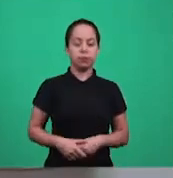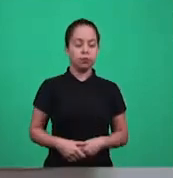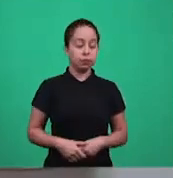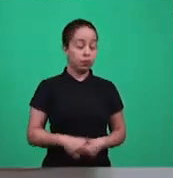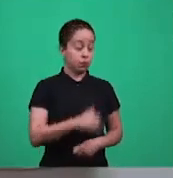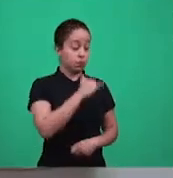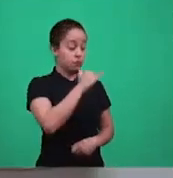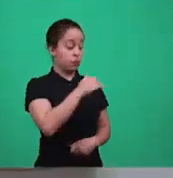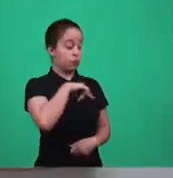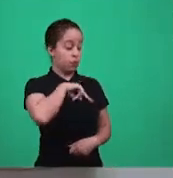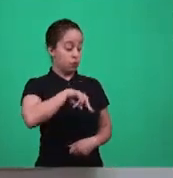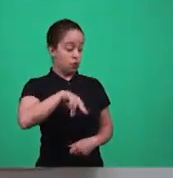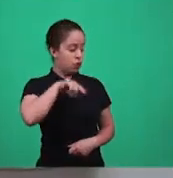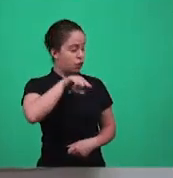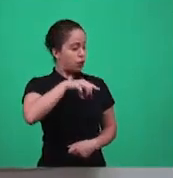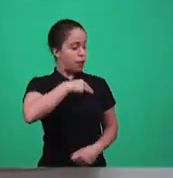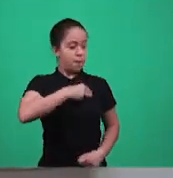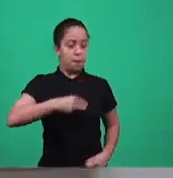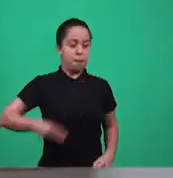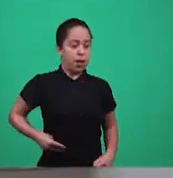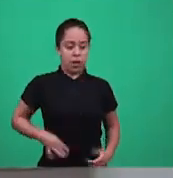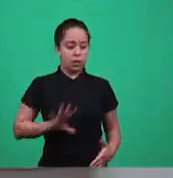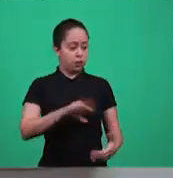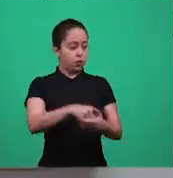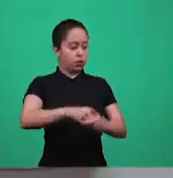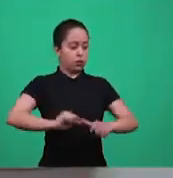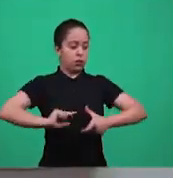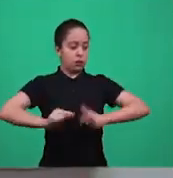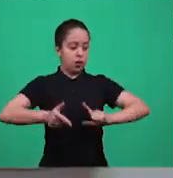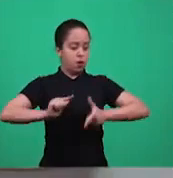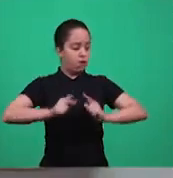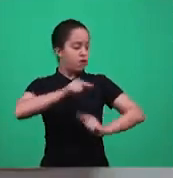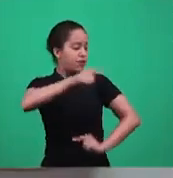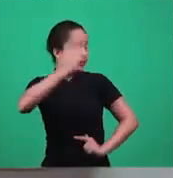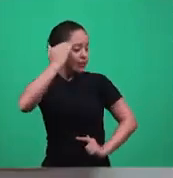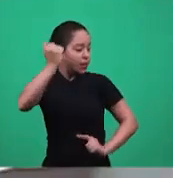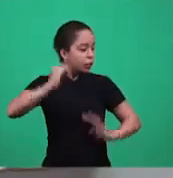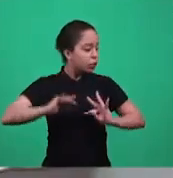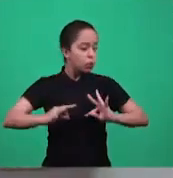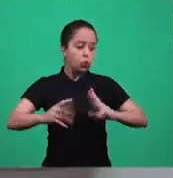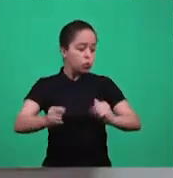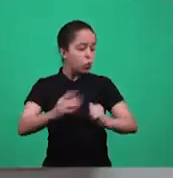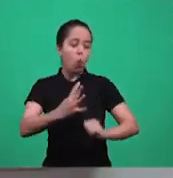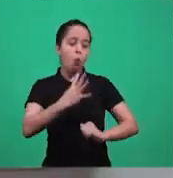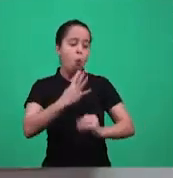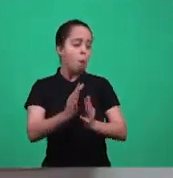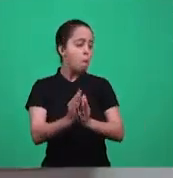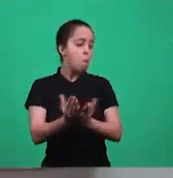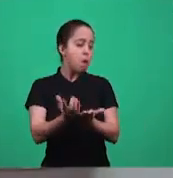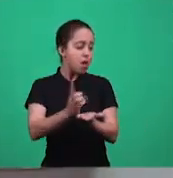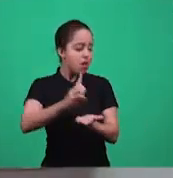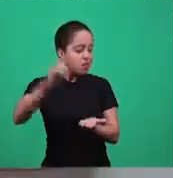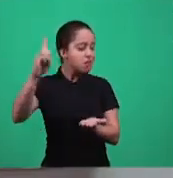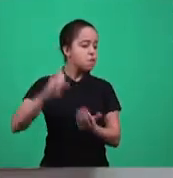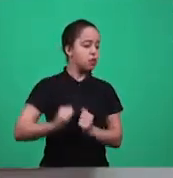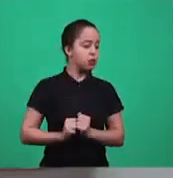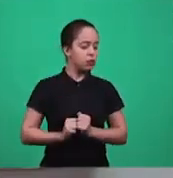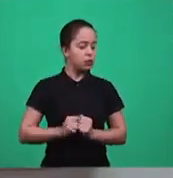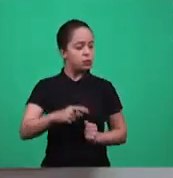Nicodemus, you are a master in Israel. You know all things. You know the Bible.